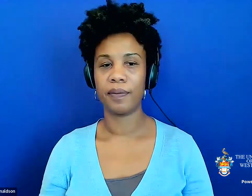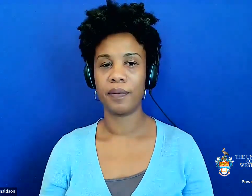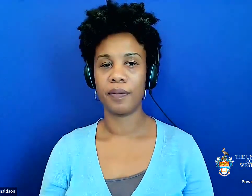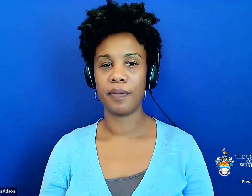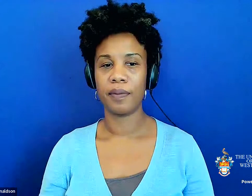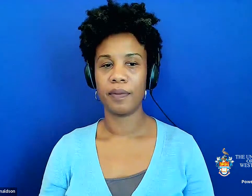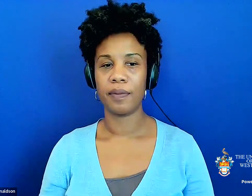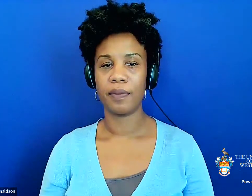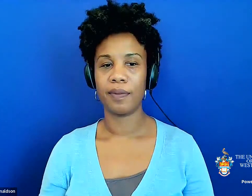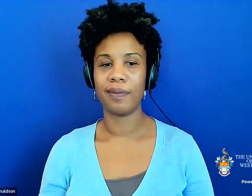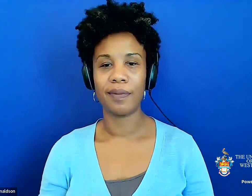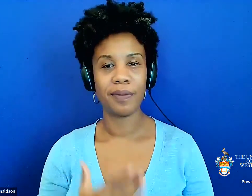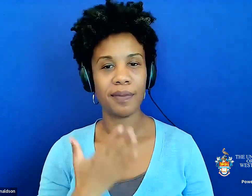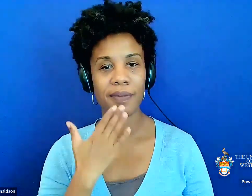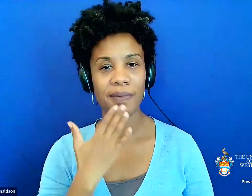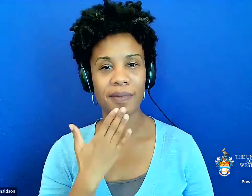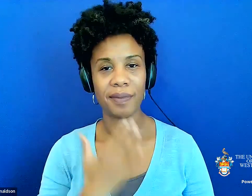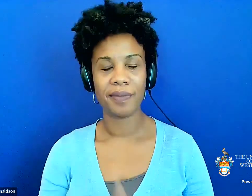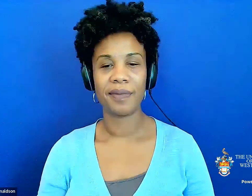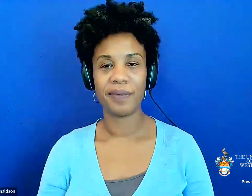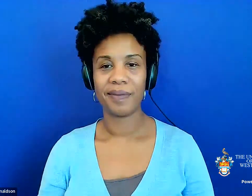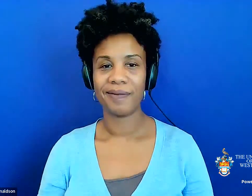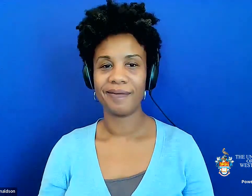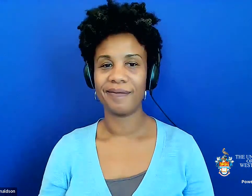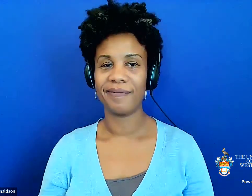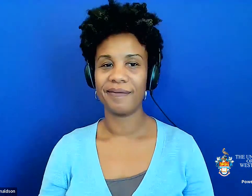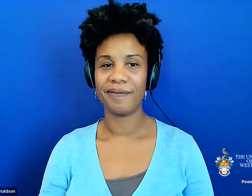Yes, I am. Thank you.